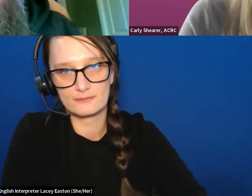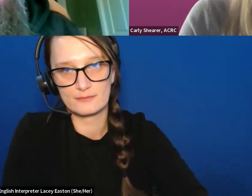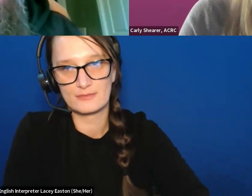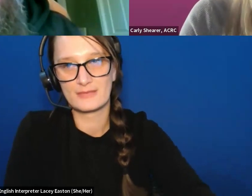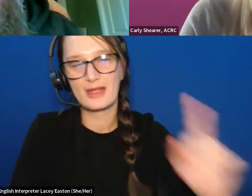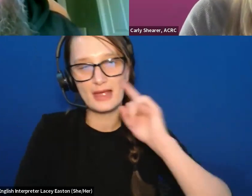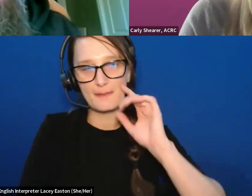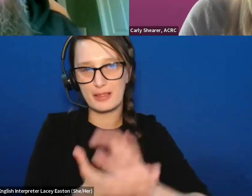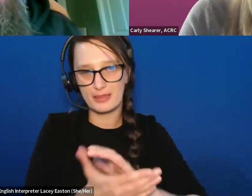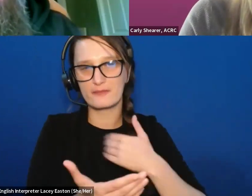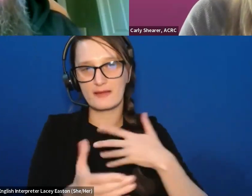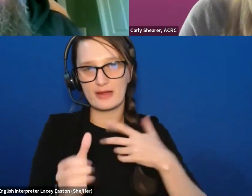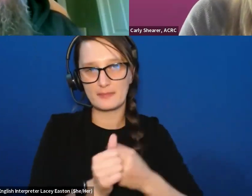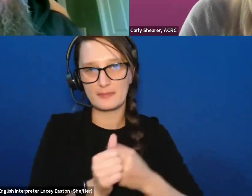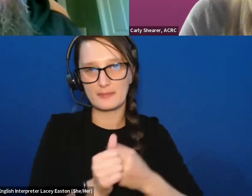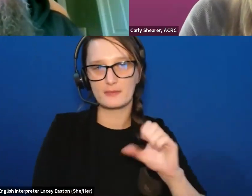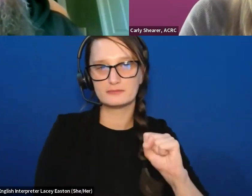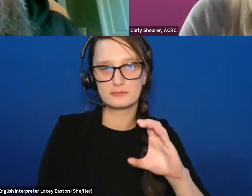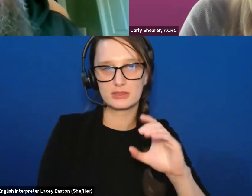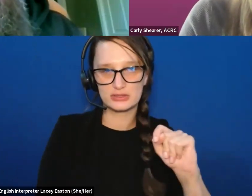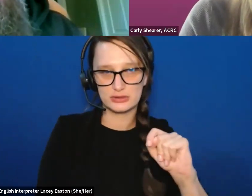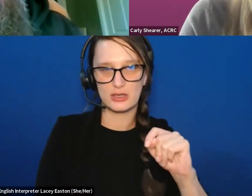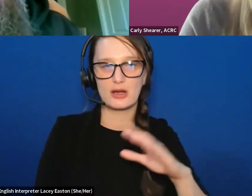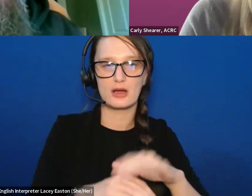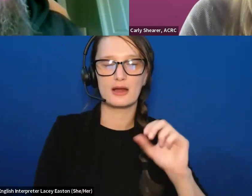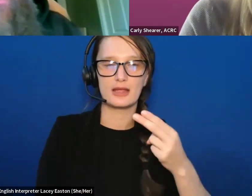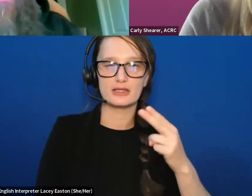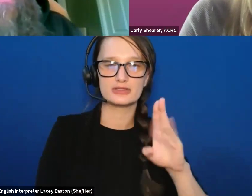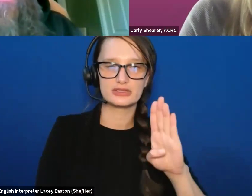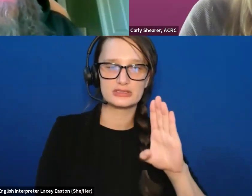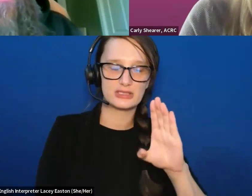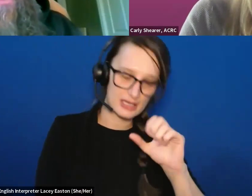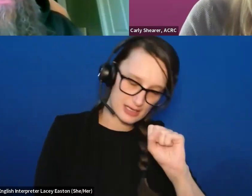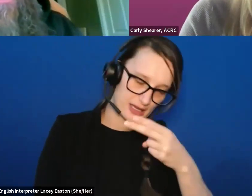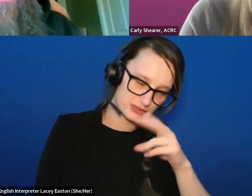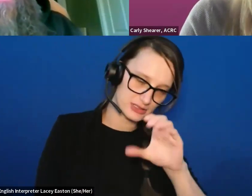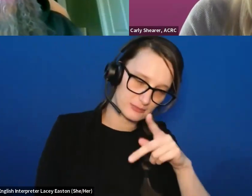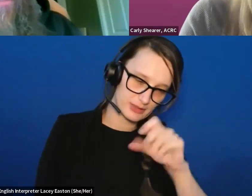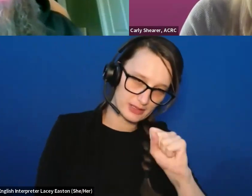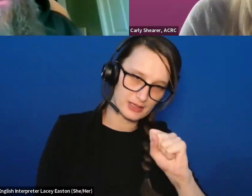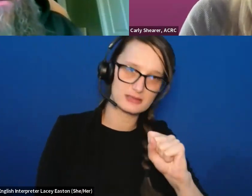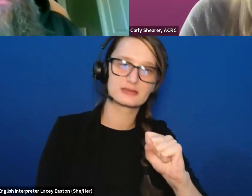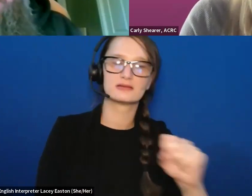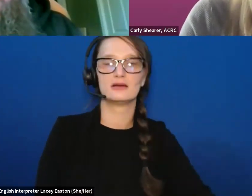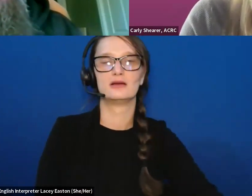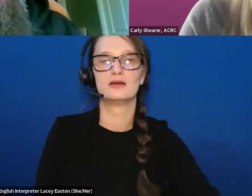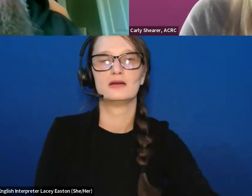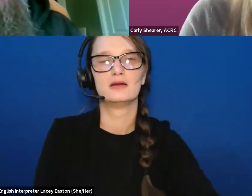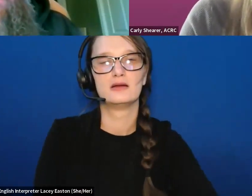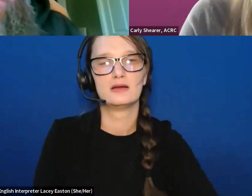HCBS. Oh, cool. I see Pride's going to reach out. And then I think In Alliances too for that, Carly. So right